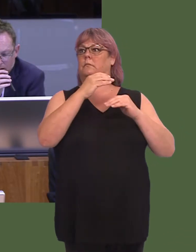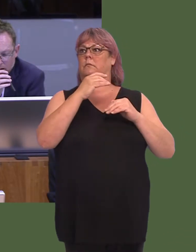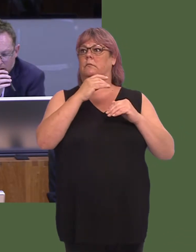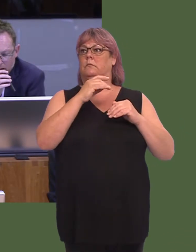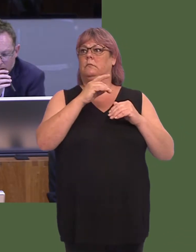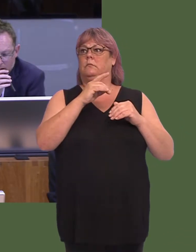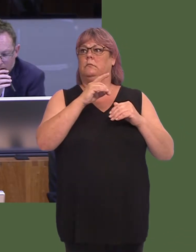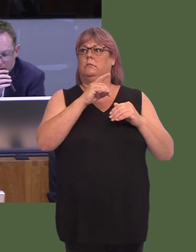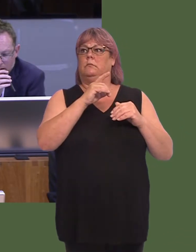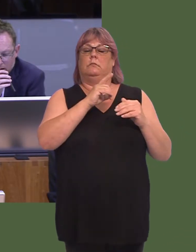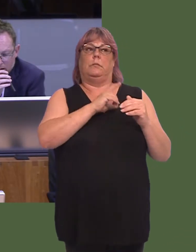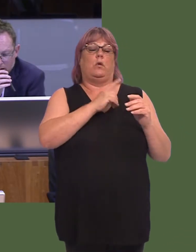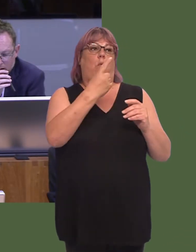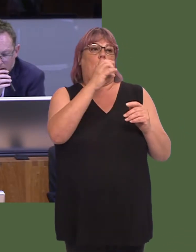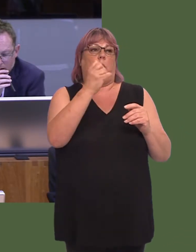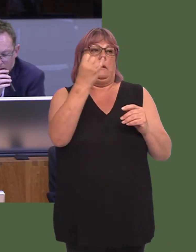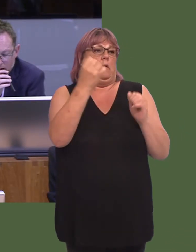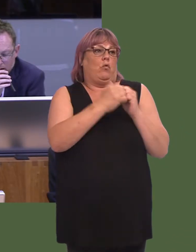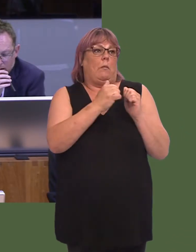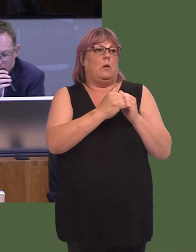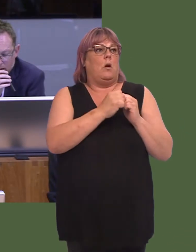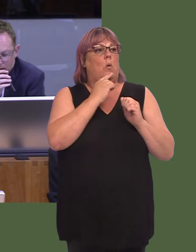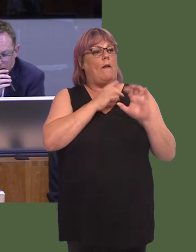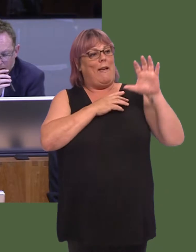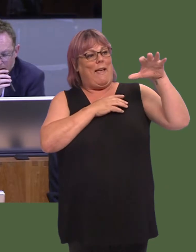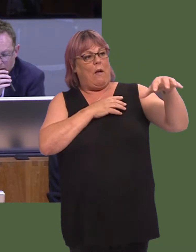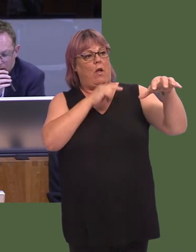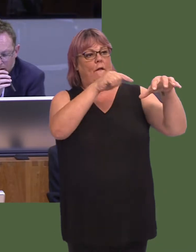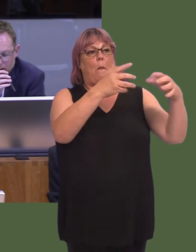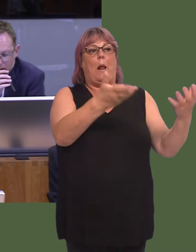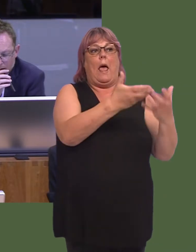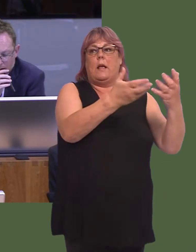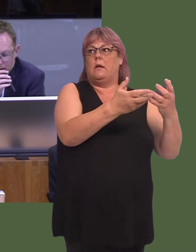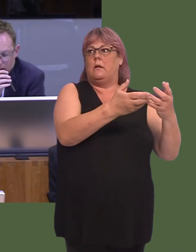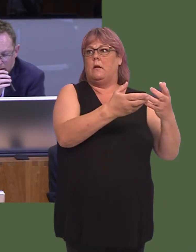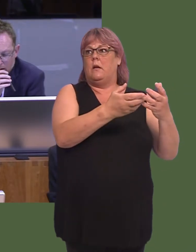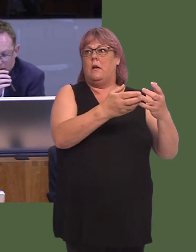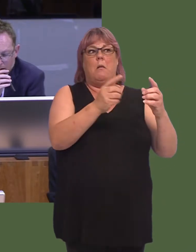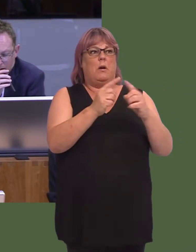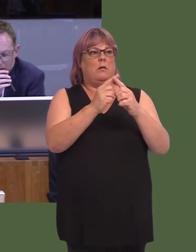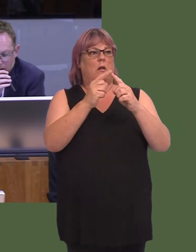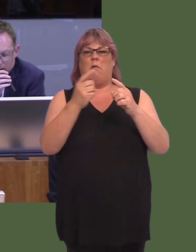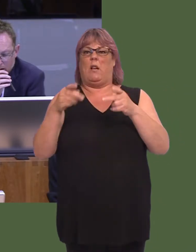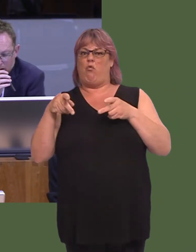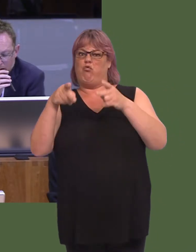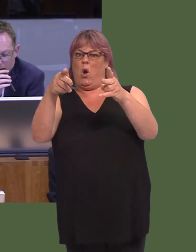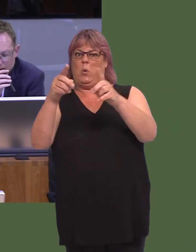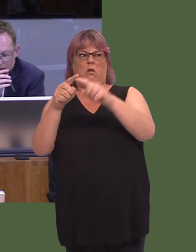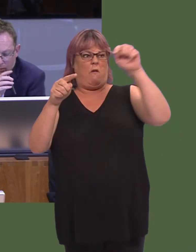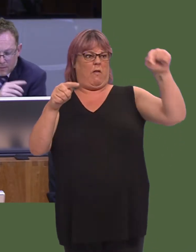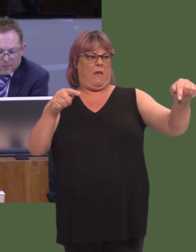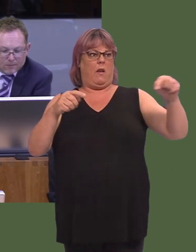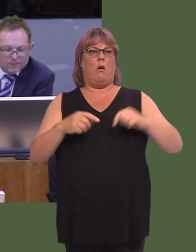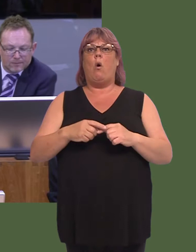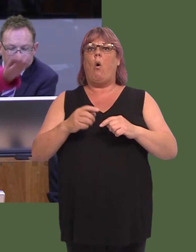actually perhaps do, through the use of a 106 agreement or something, will put aside an area for a play area, but it happens to be the other side of a